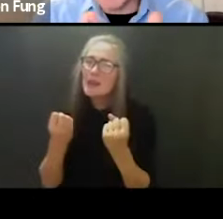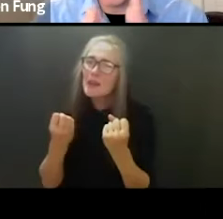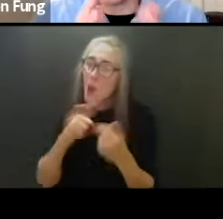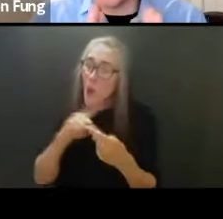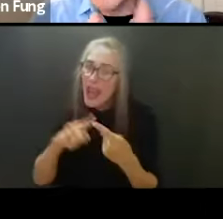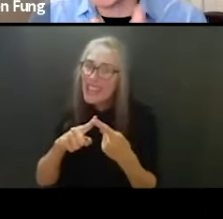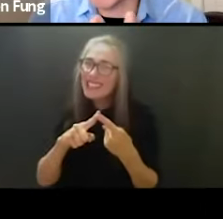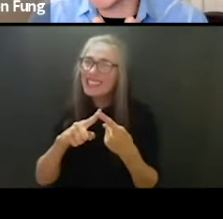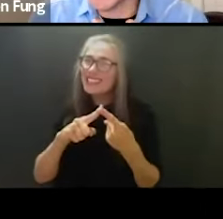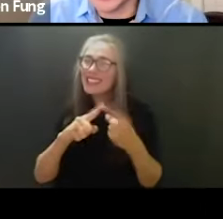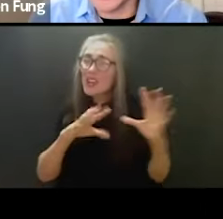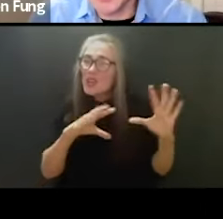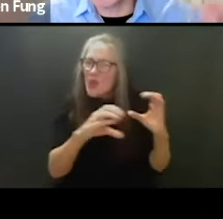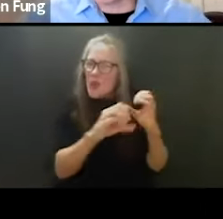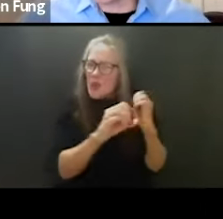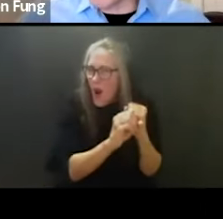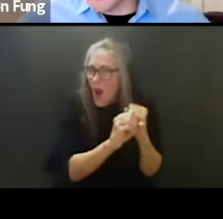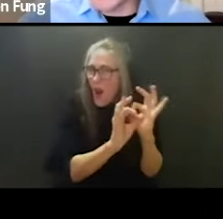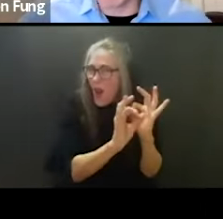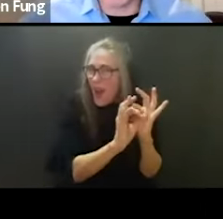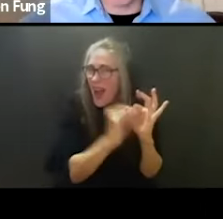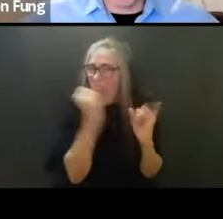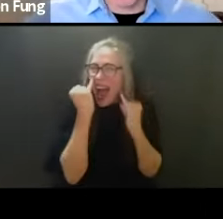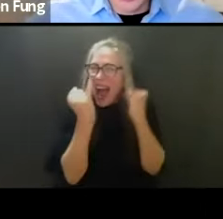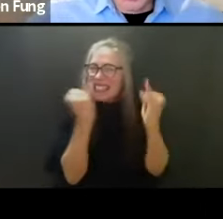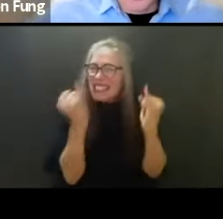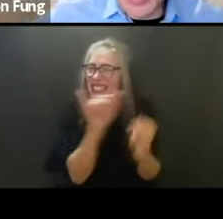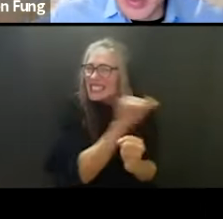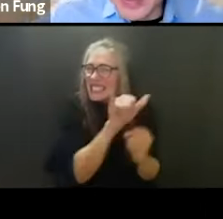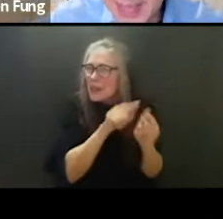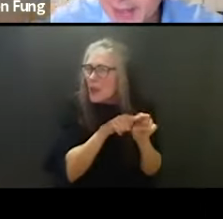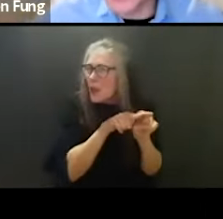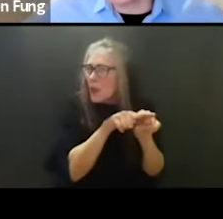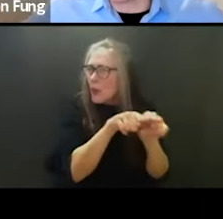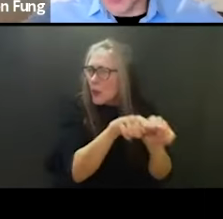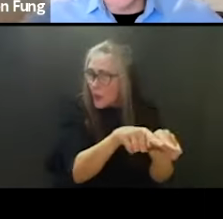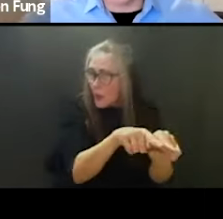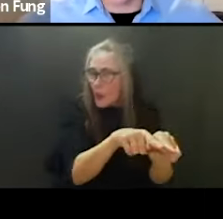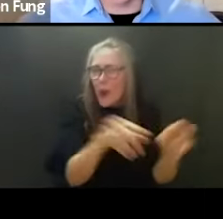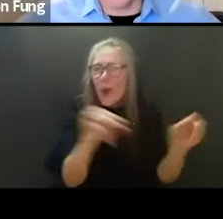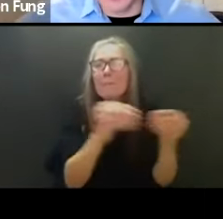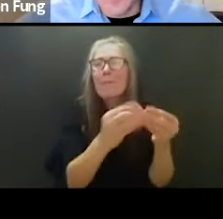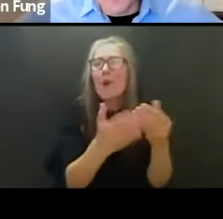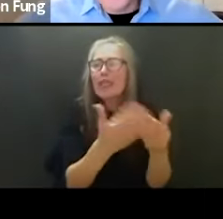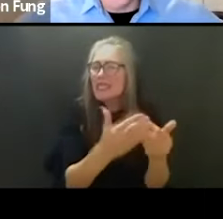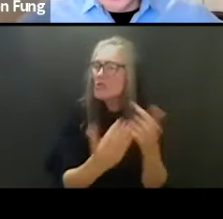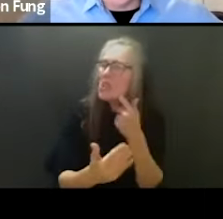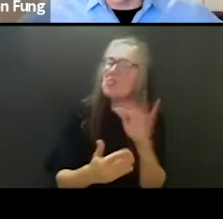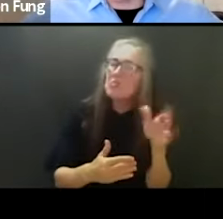lots of people agree on both things. But in a wide aperture world where there's intense and wide disagreement,